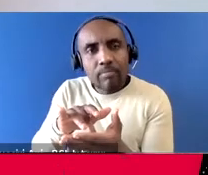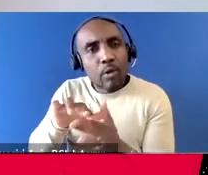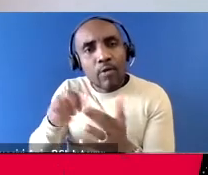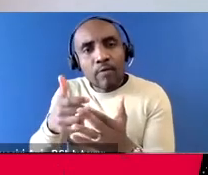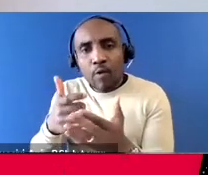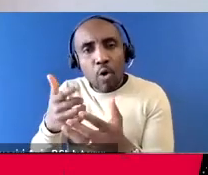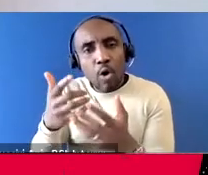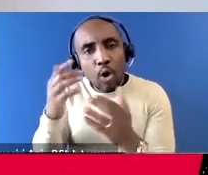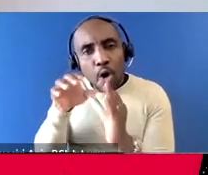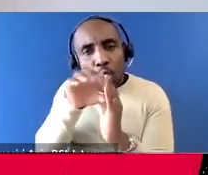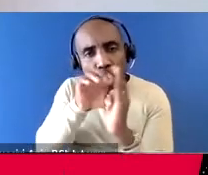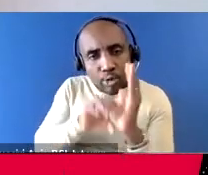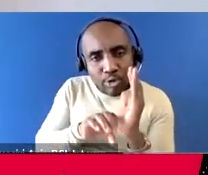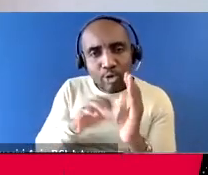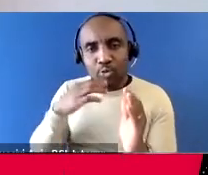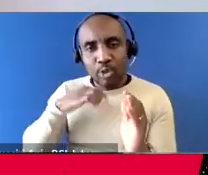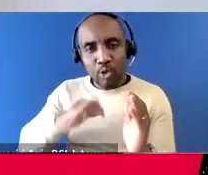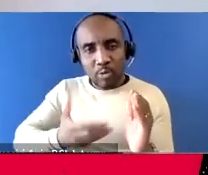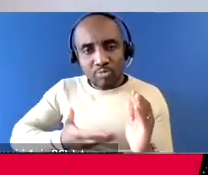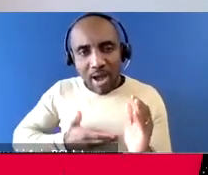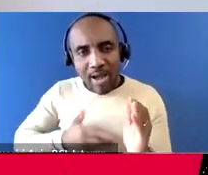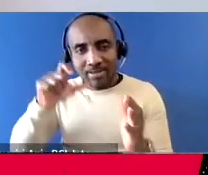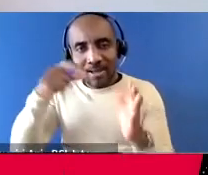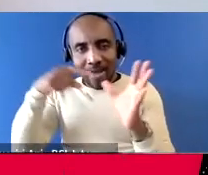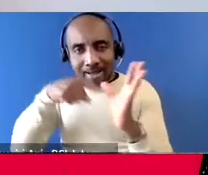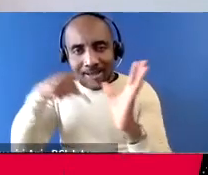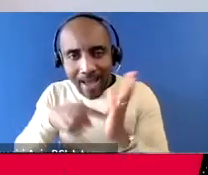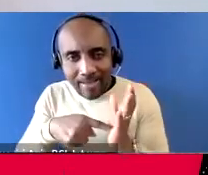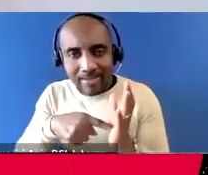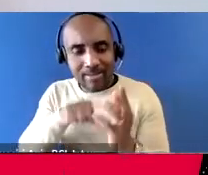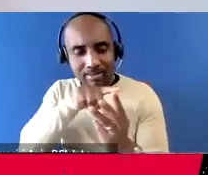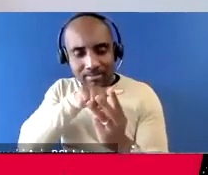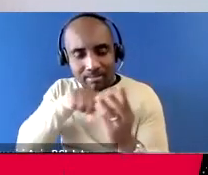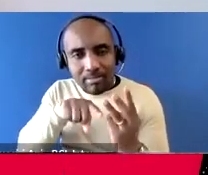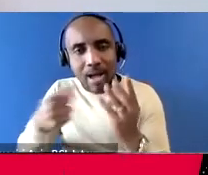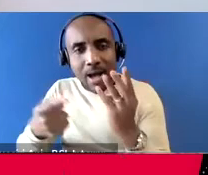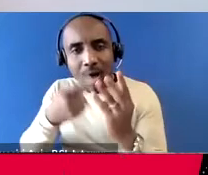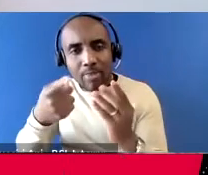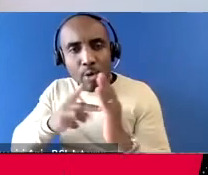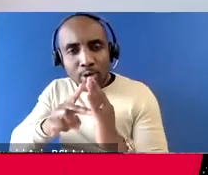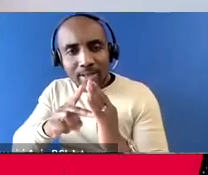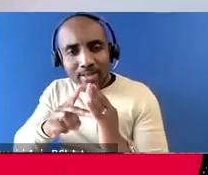Office of the Prosecutor of the International Criminal Court to investigate